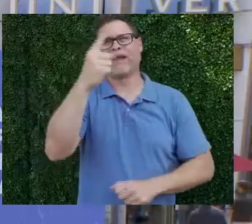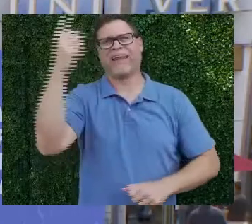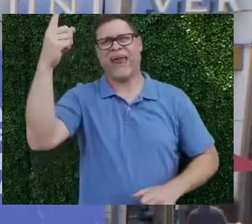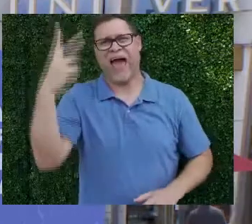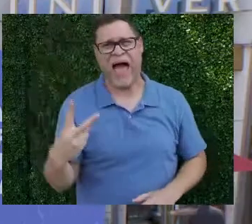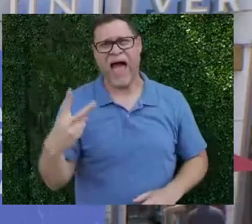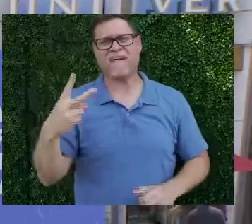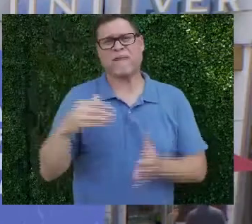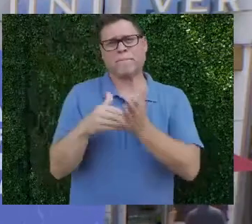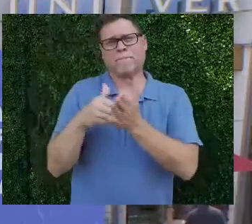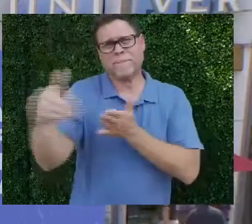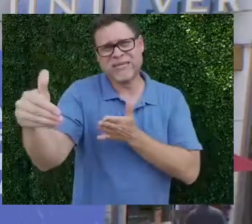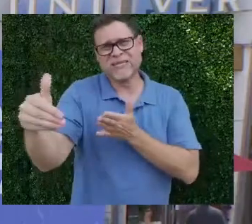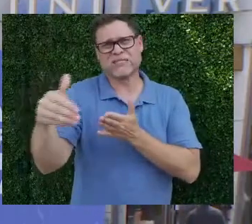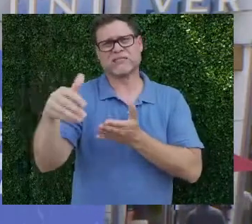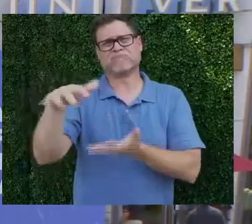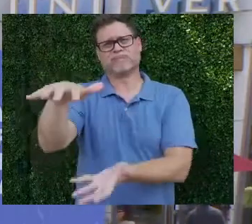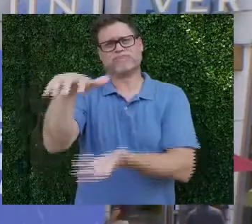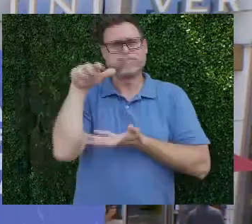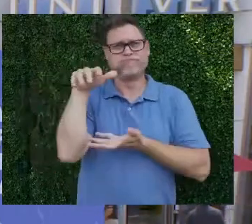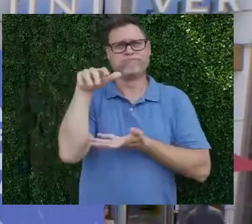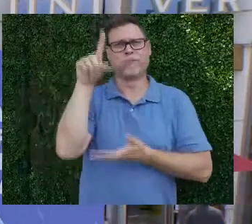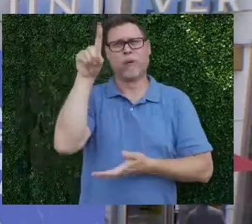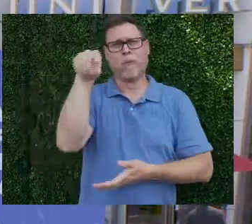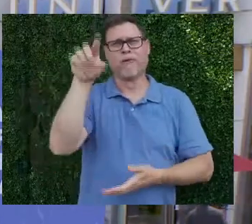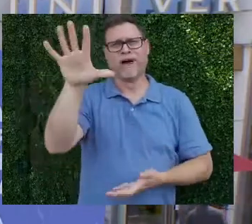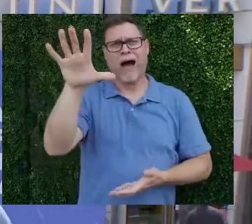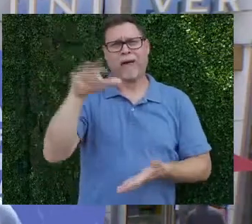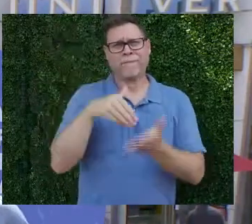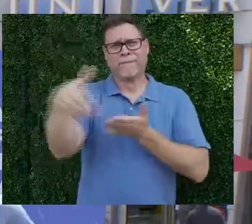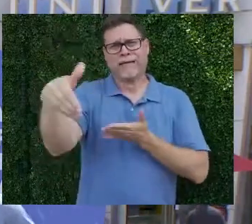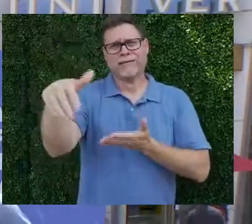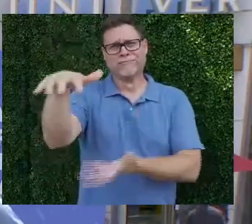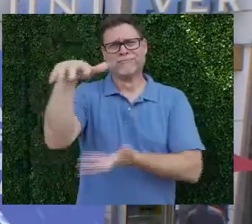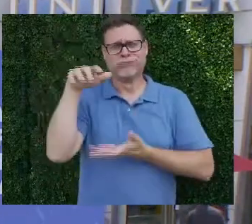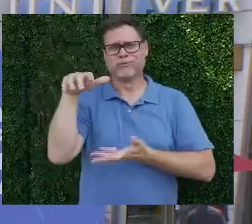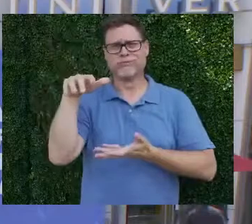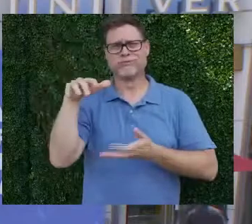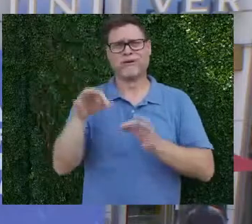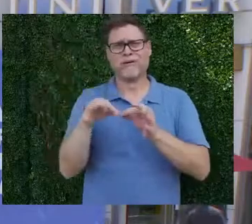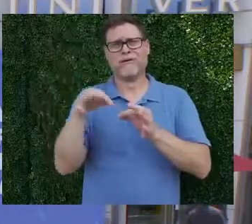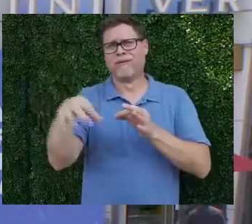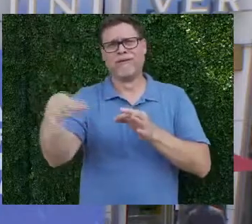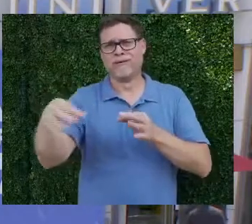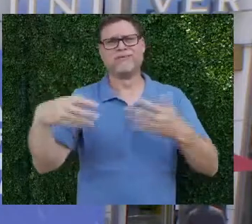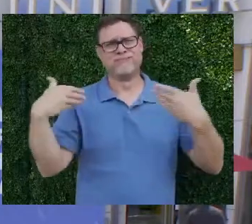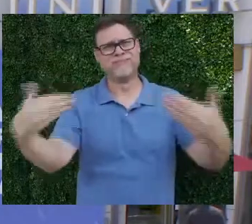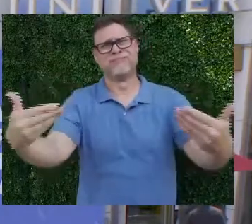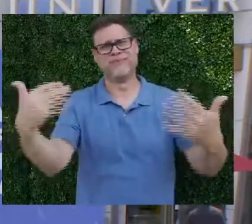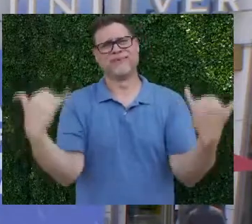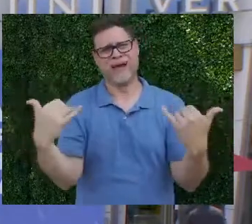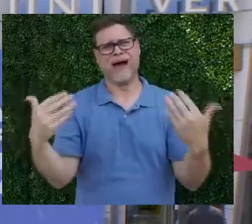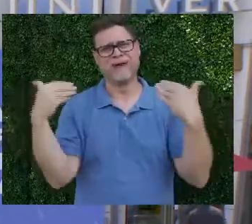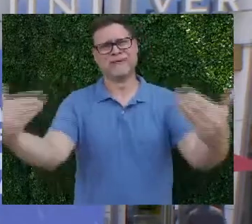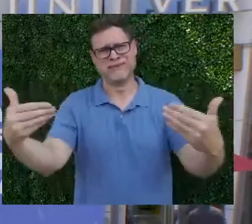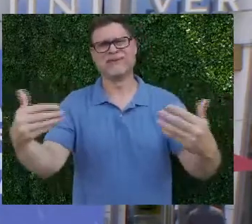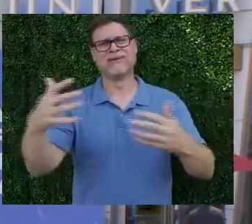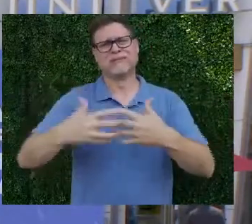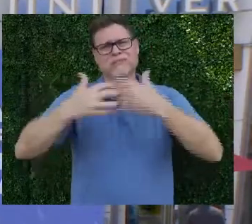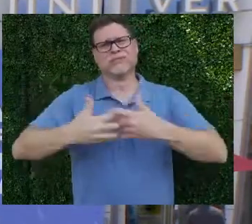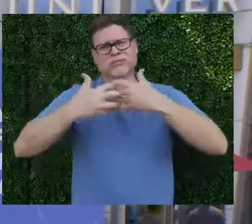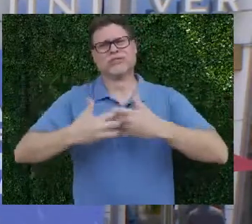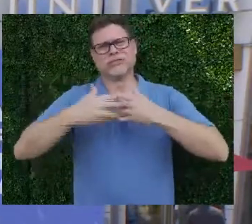$1.5 million. So this could be you. Woo! So with no further ado, Helen and Scott, let's get this